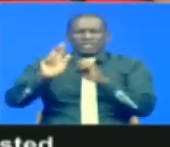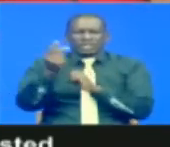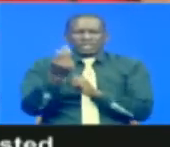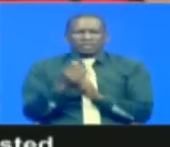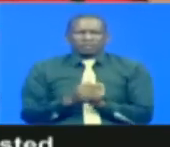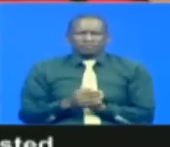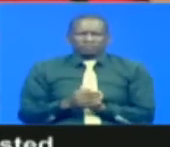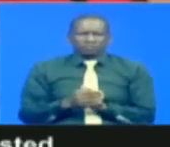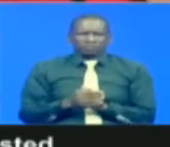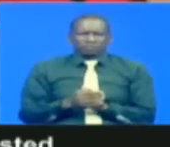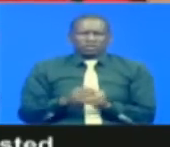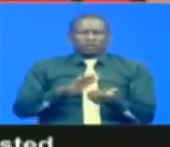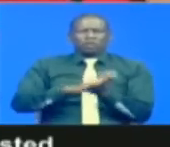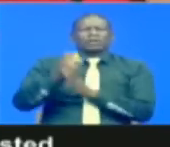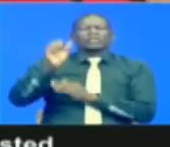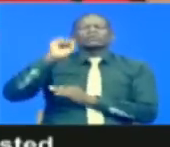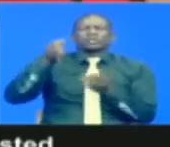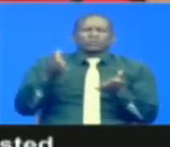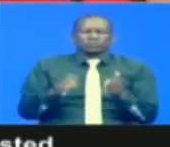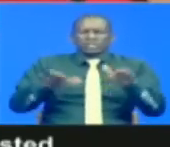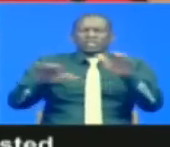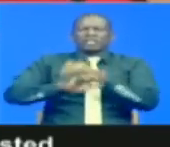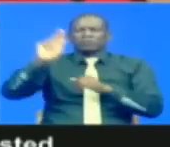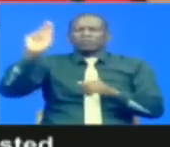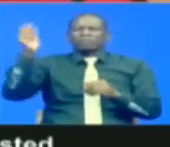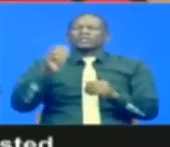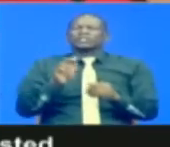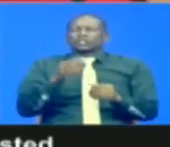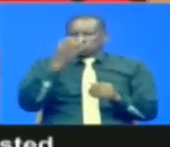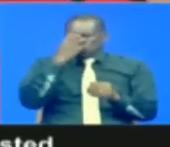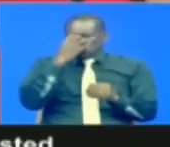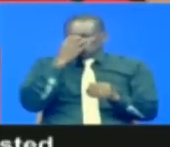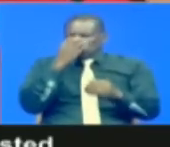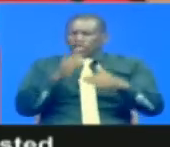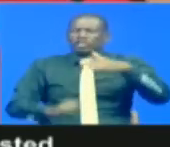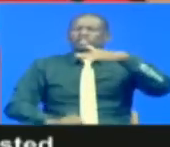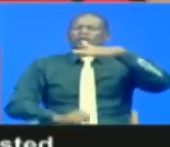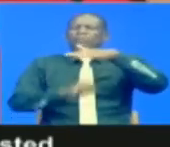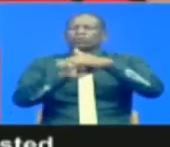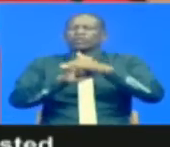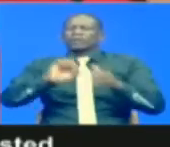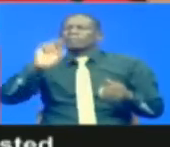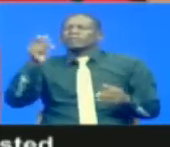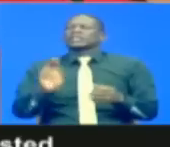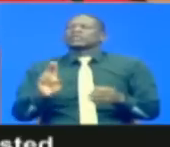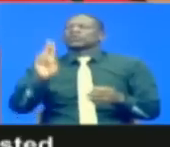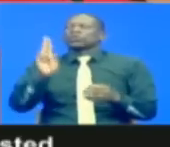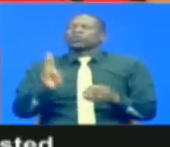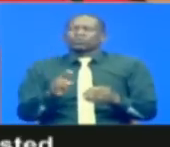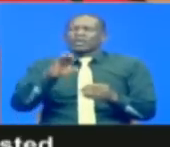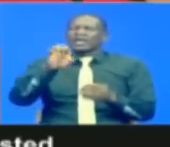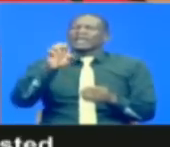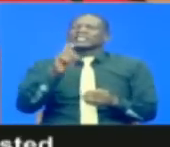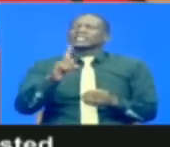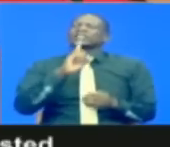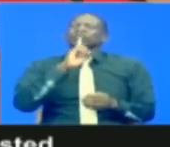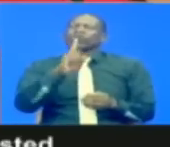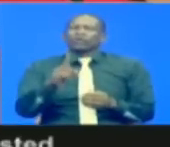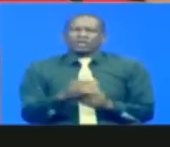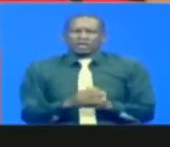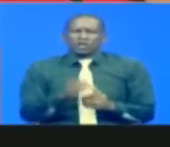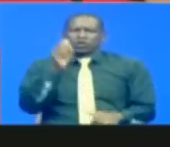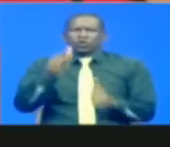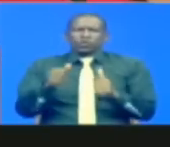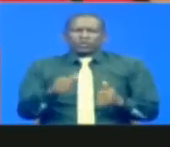Let's get into politics now. Deputy President William Ruto has expressed support for President Uhuru Kenyatta's executive order, which